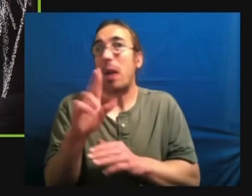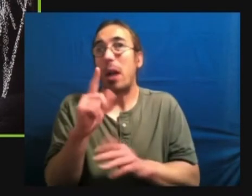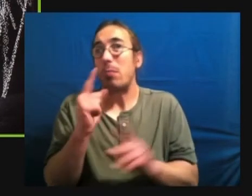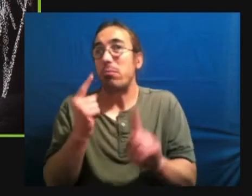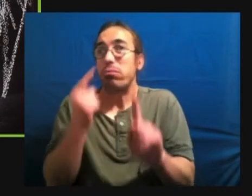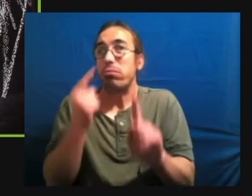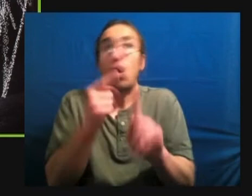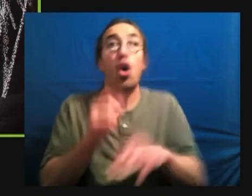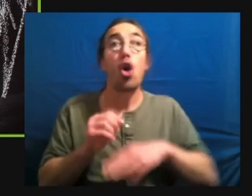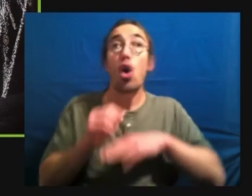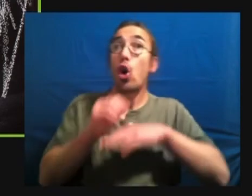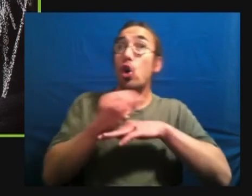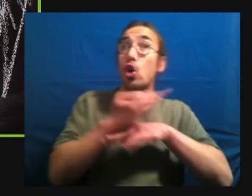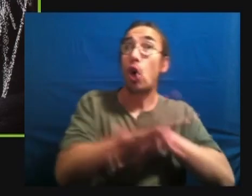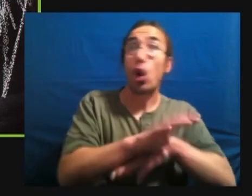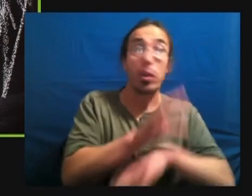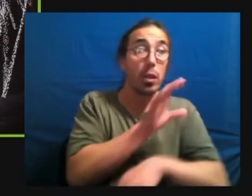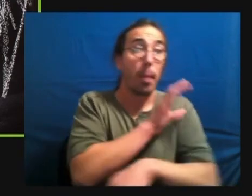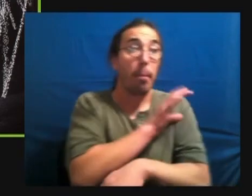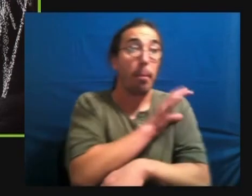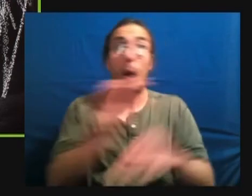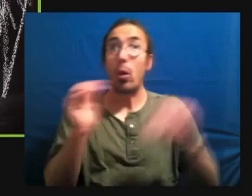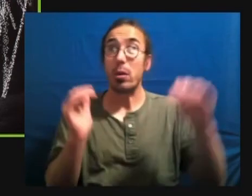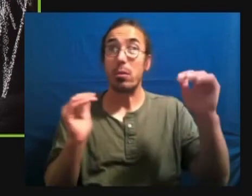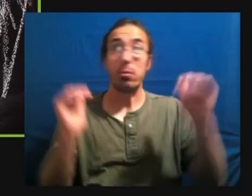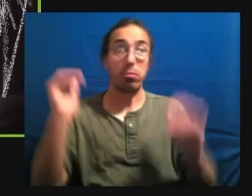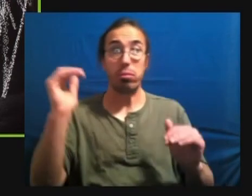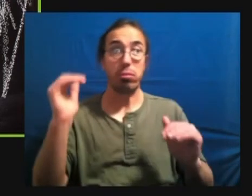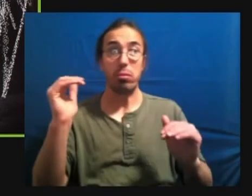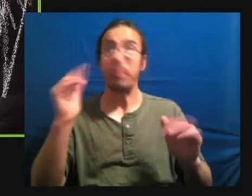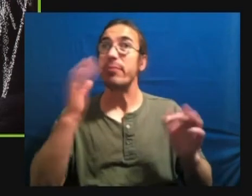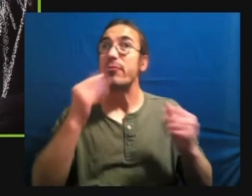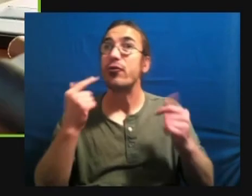causing that power imbalance to just be indefinite.